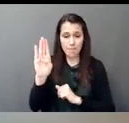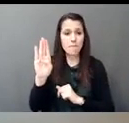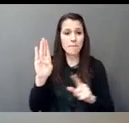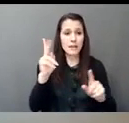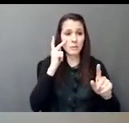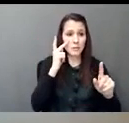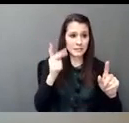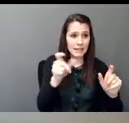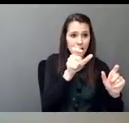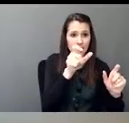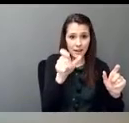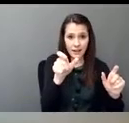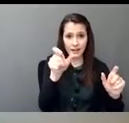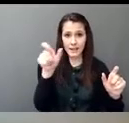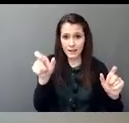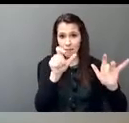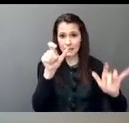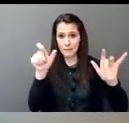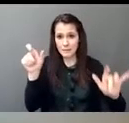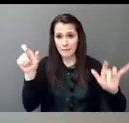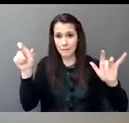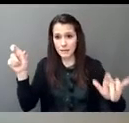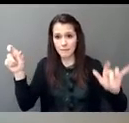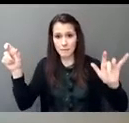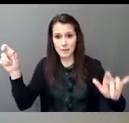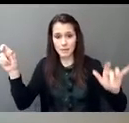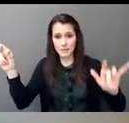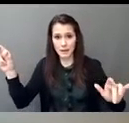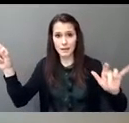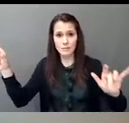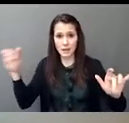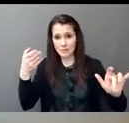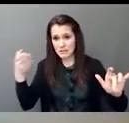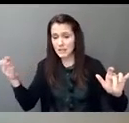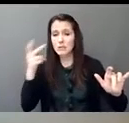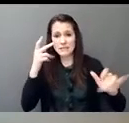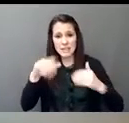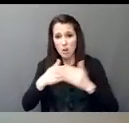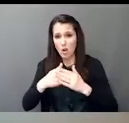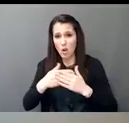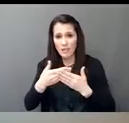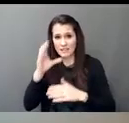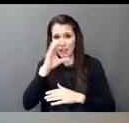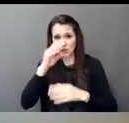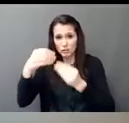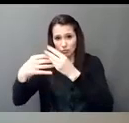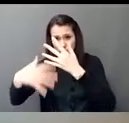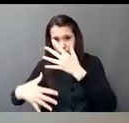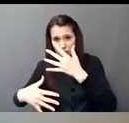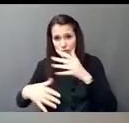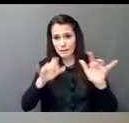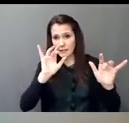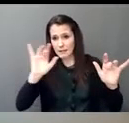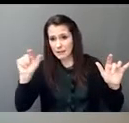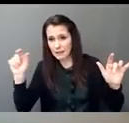in the navigation. It's going into the search box. Now it's going past all the search items that I have. And